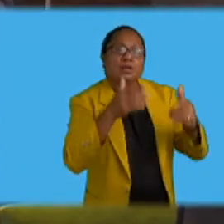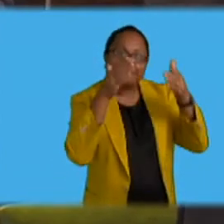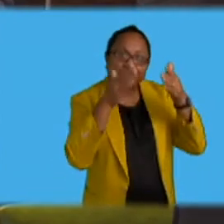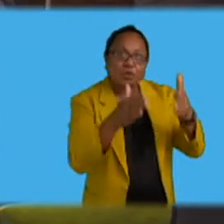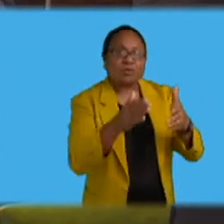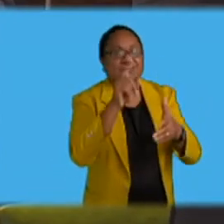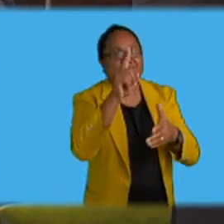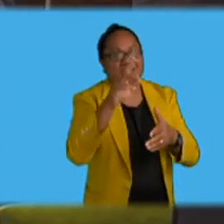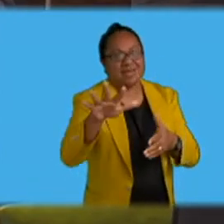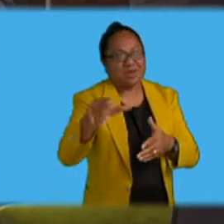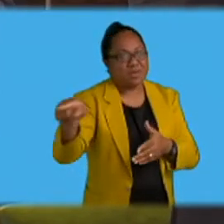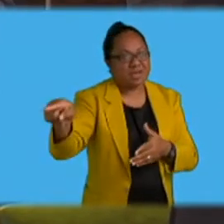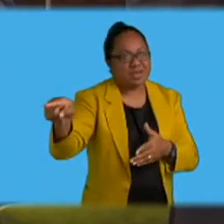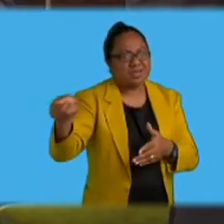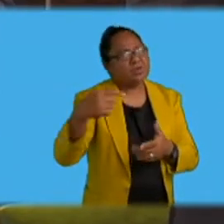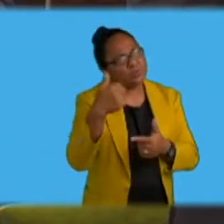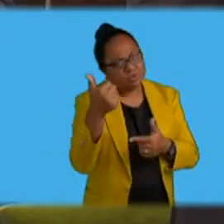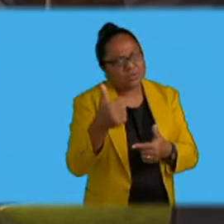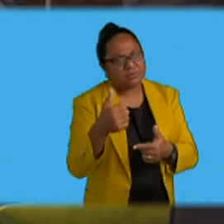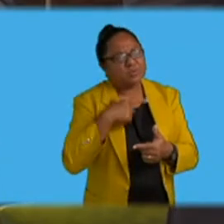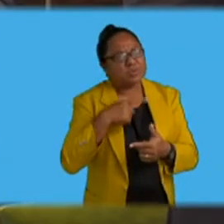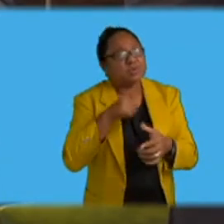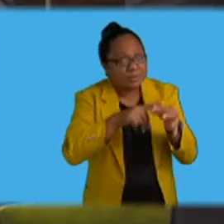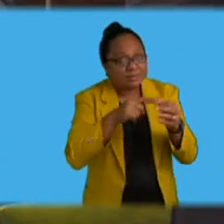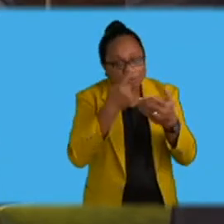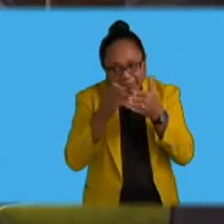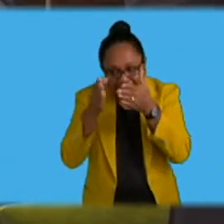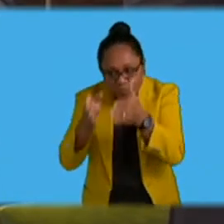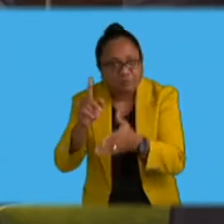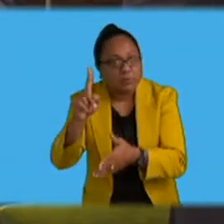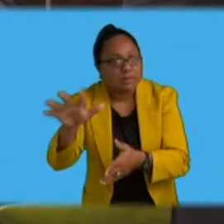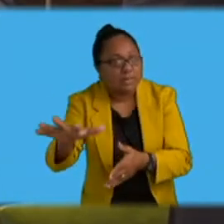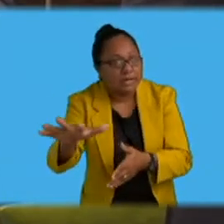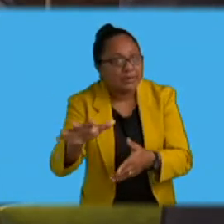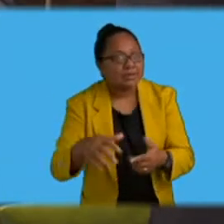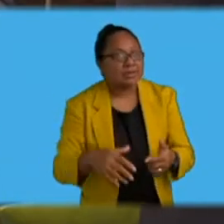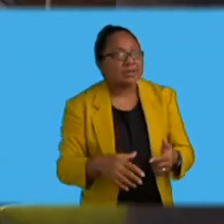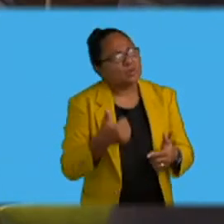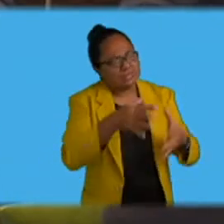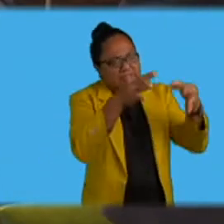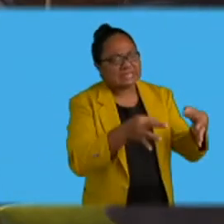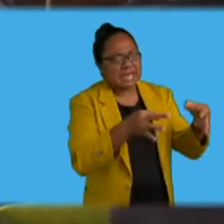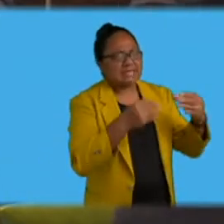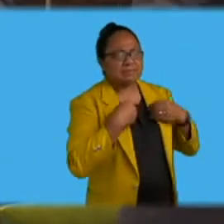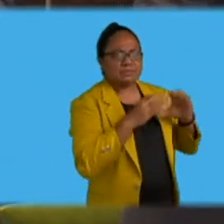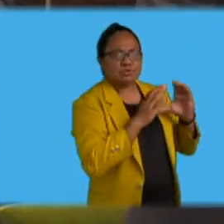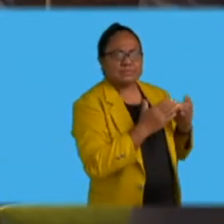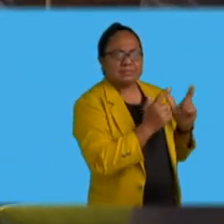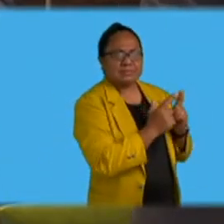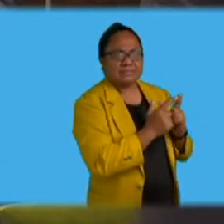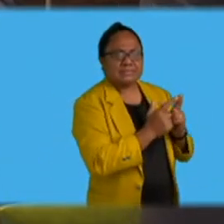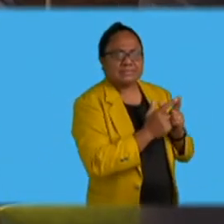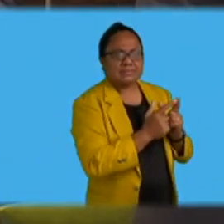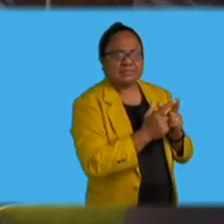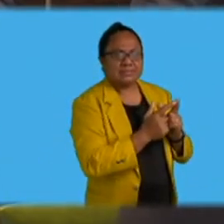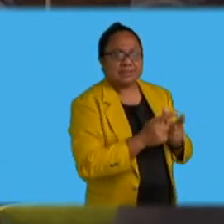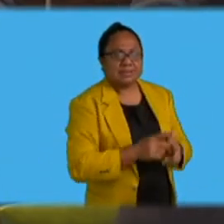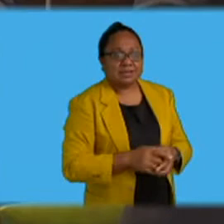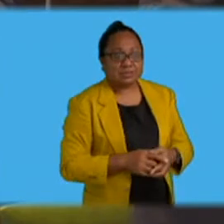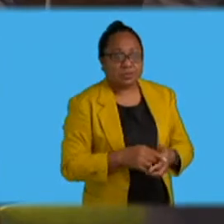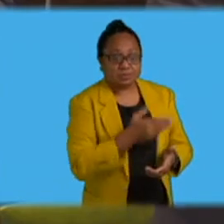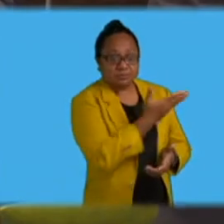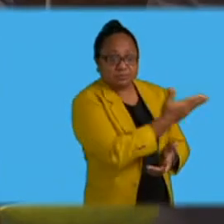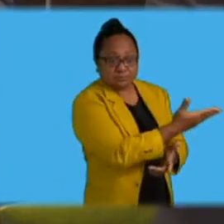area. And we had said, Madam Speaker, and that decision was made. Now this question, Madam Speaker,